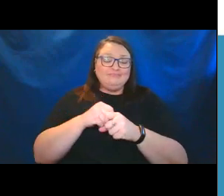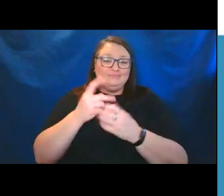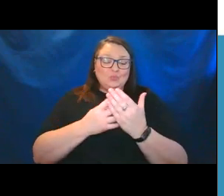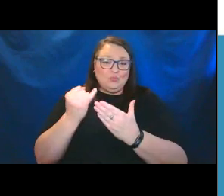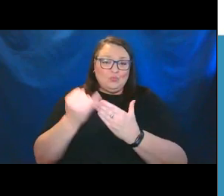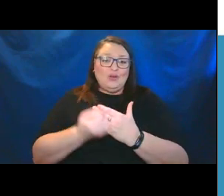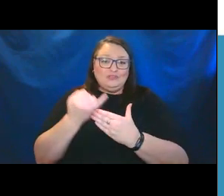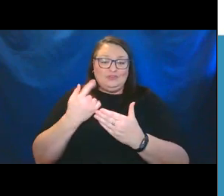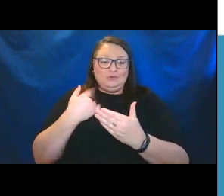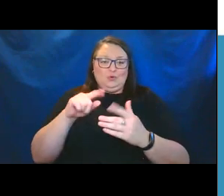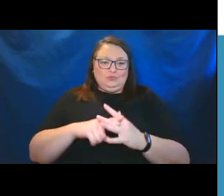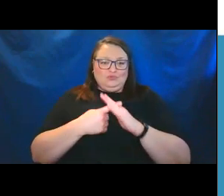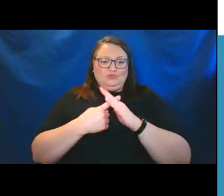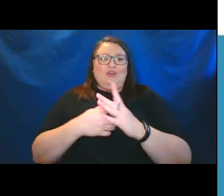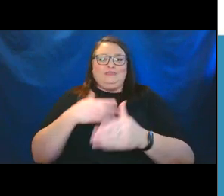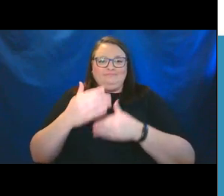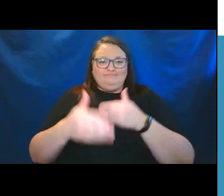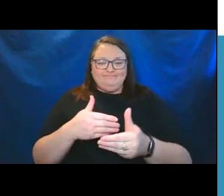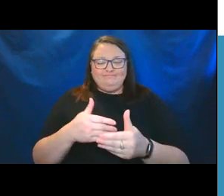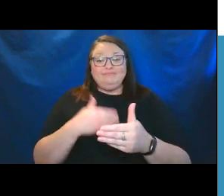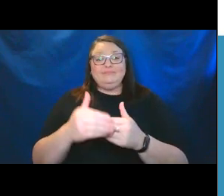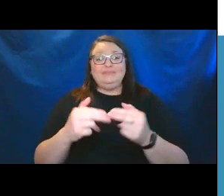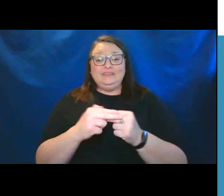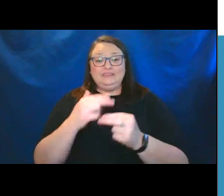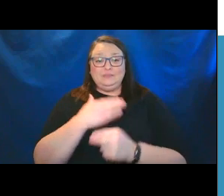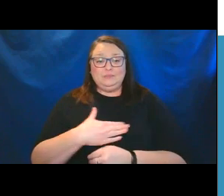launches. Next slide, please.